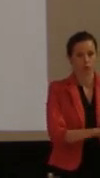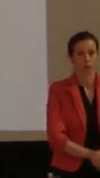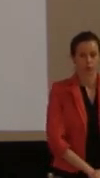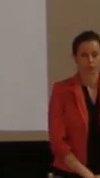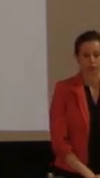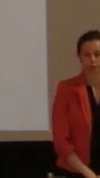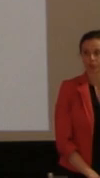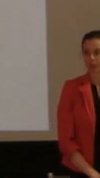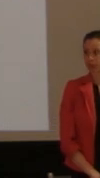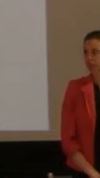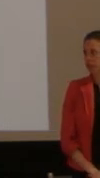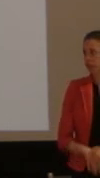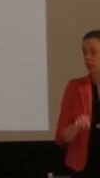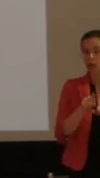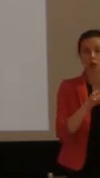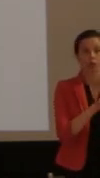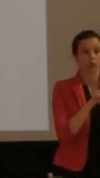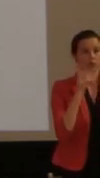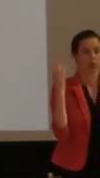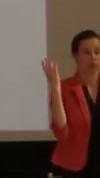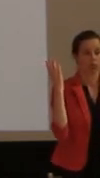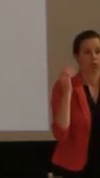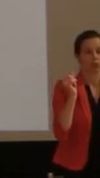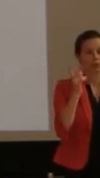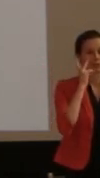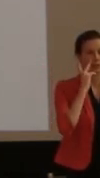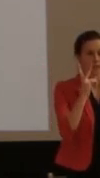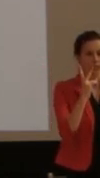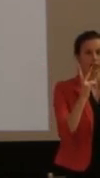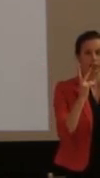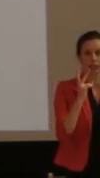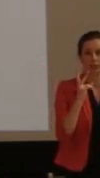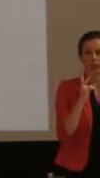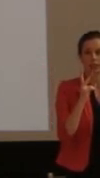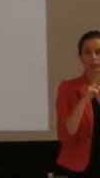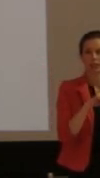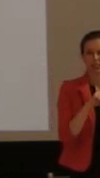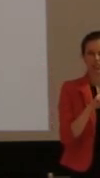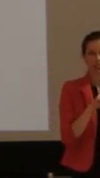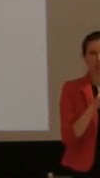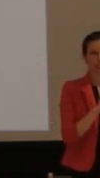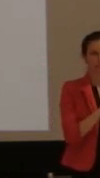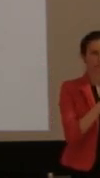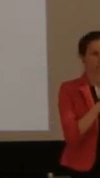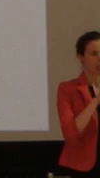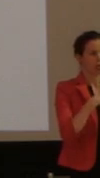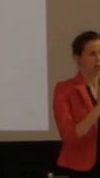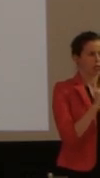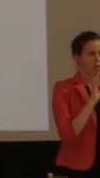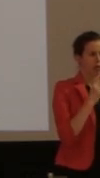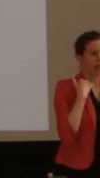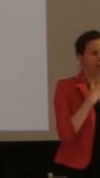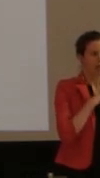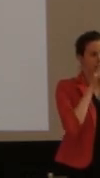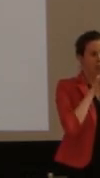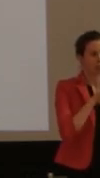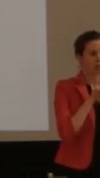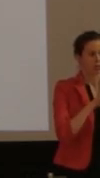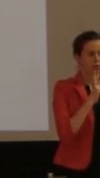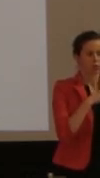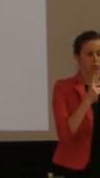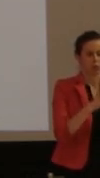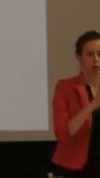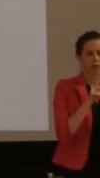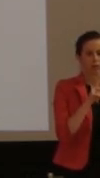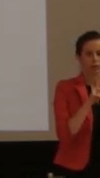I'd like to also note that on this slide, these are the ways that the All of Us Research Program identifies